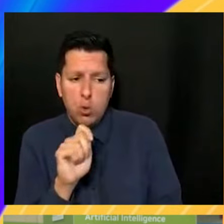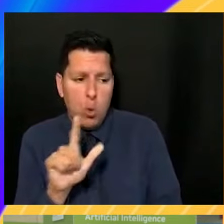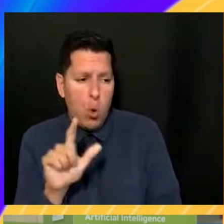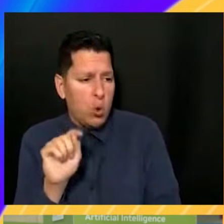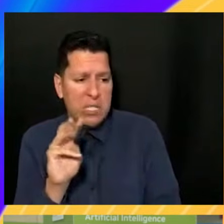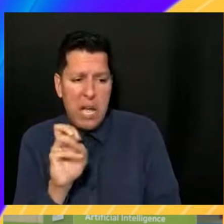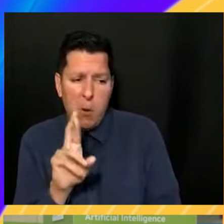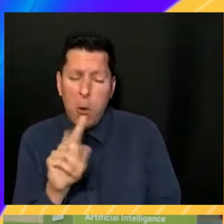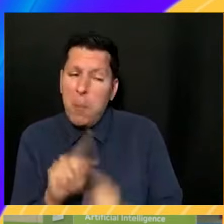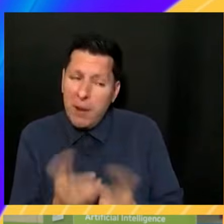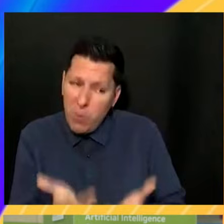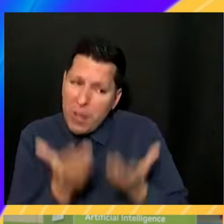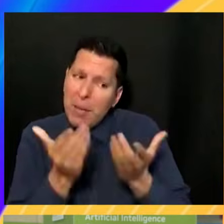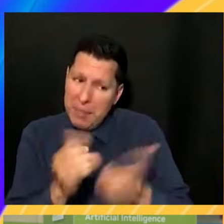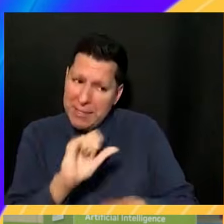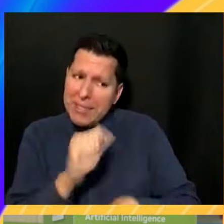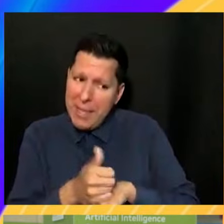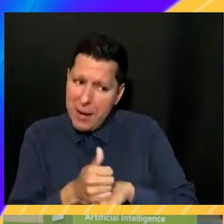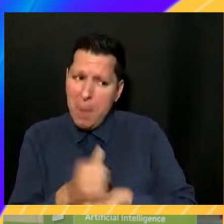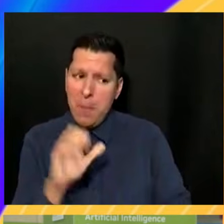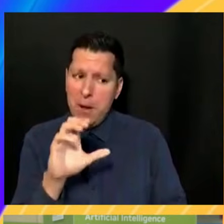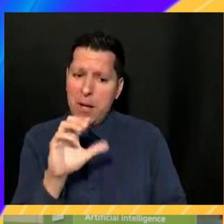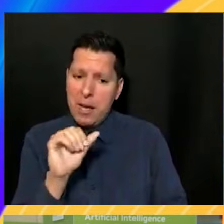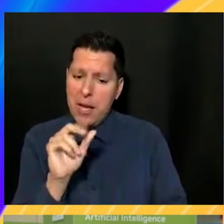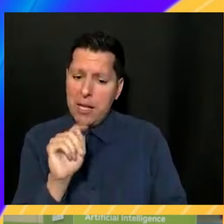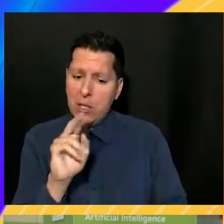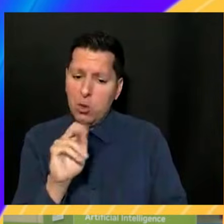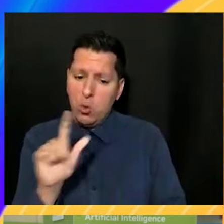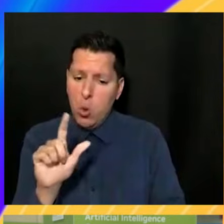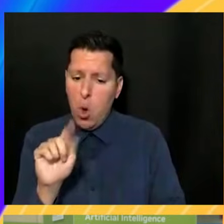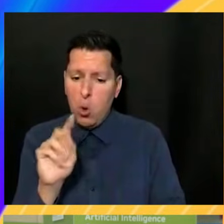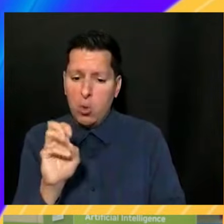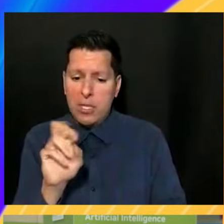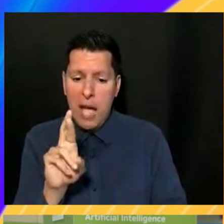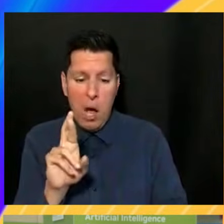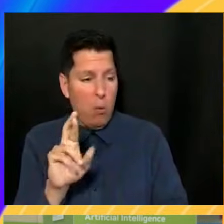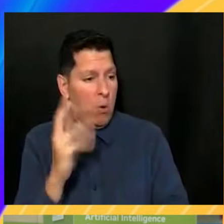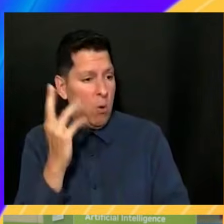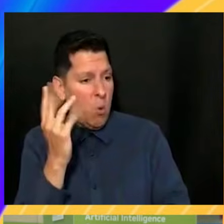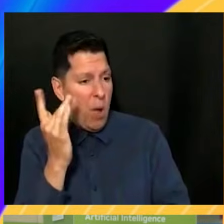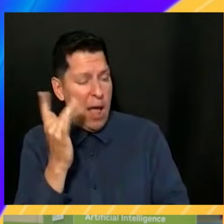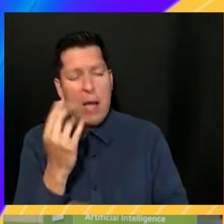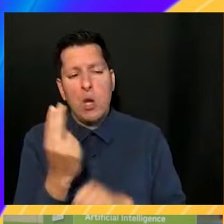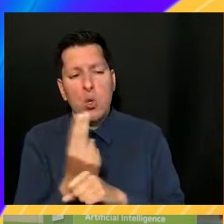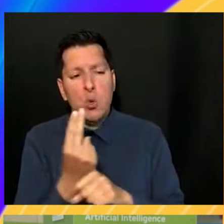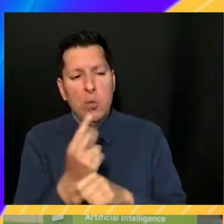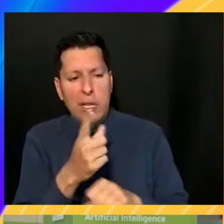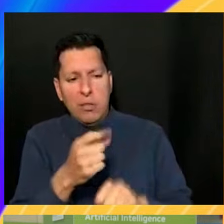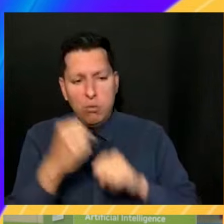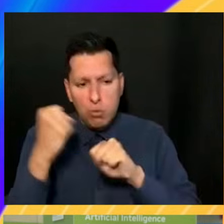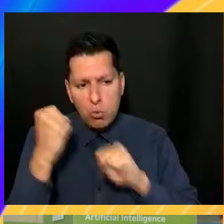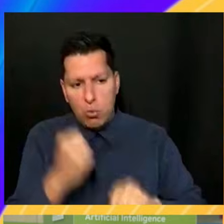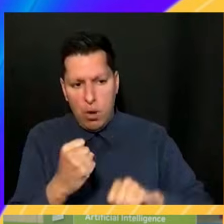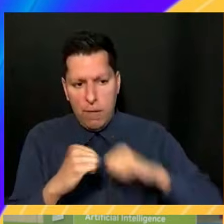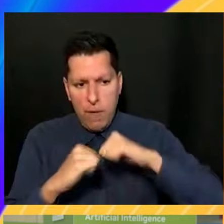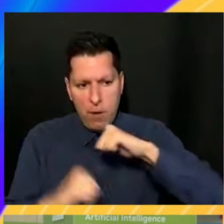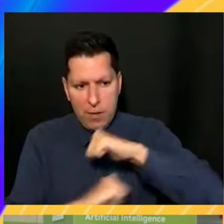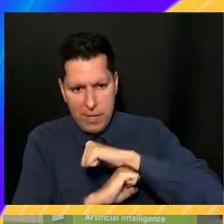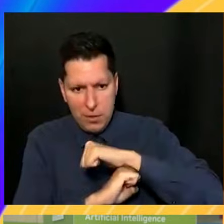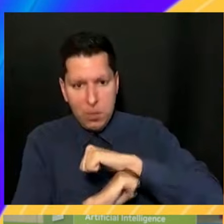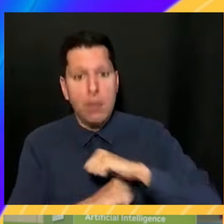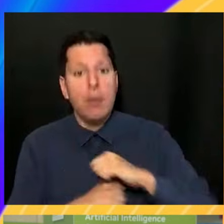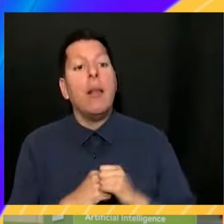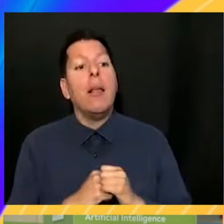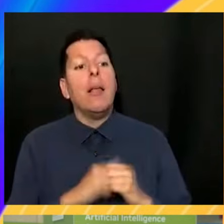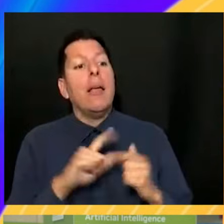first, use that as your base, see what see if you can configure that, and then after you're done with